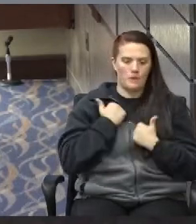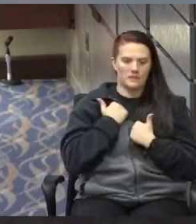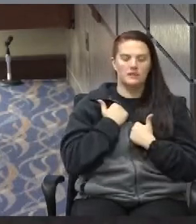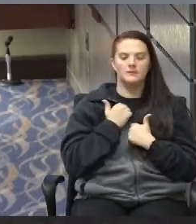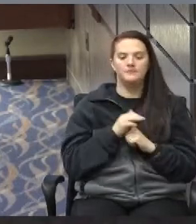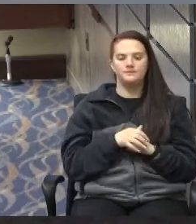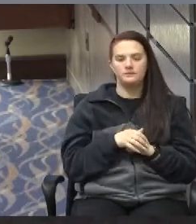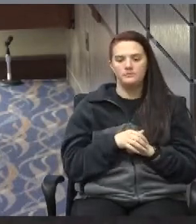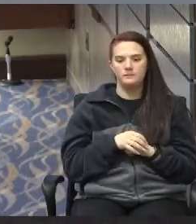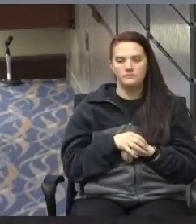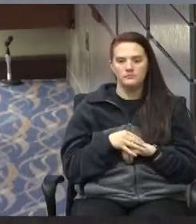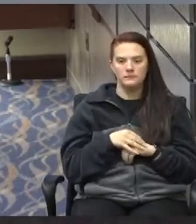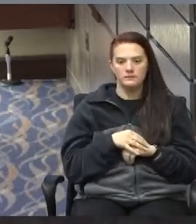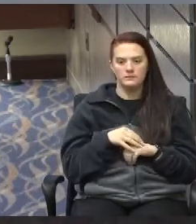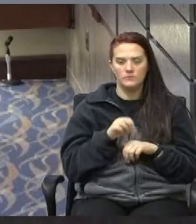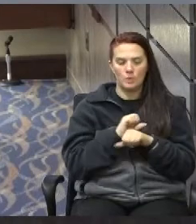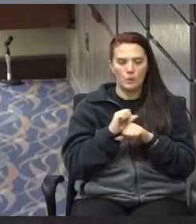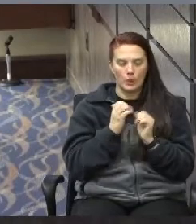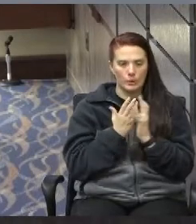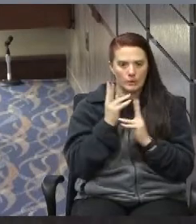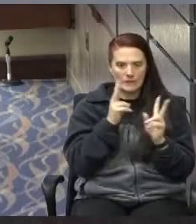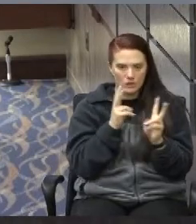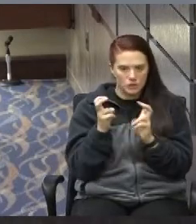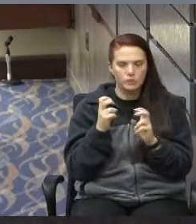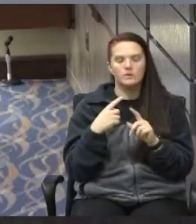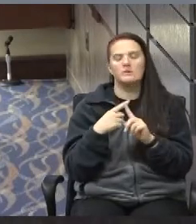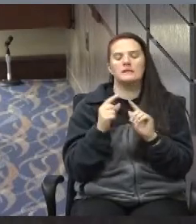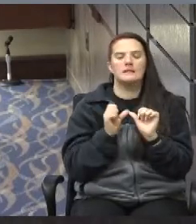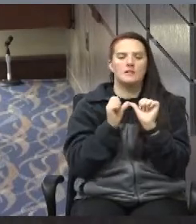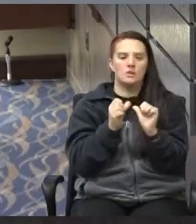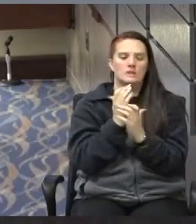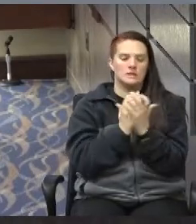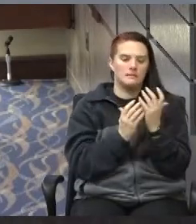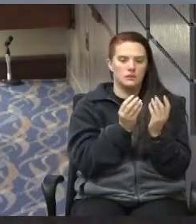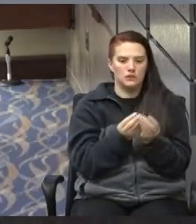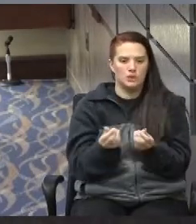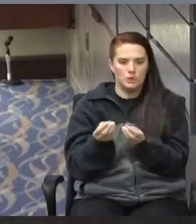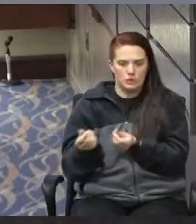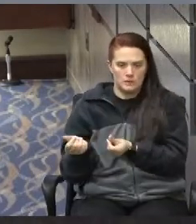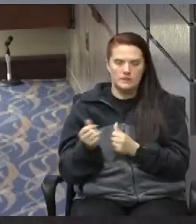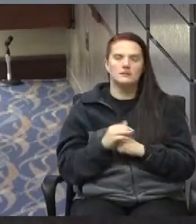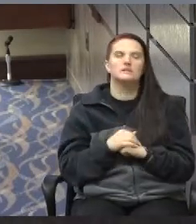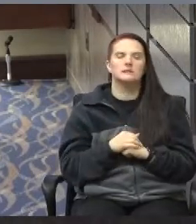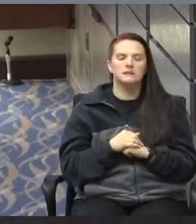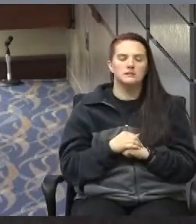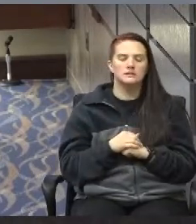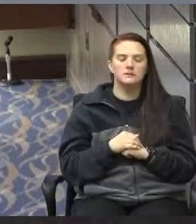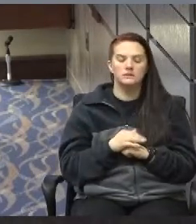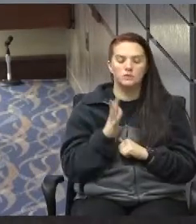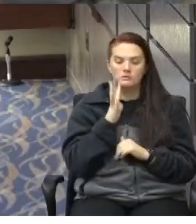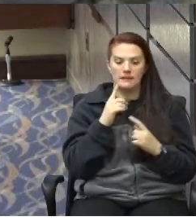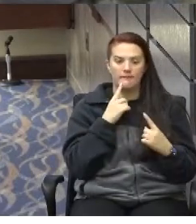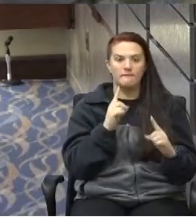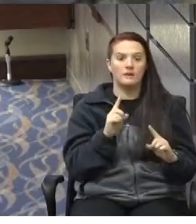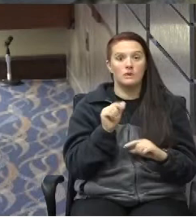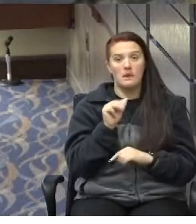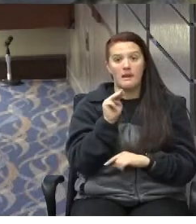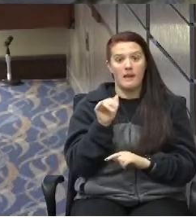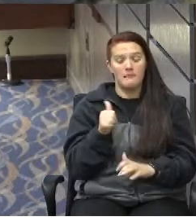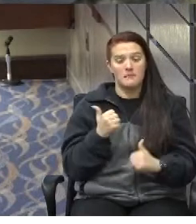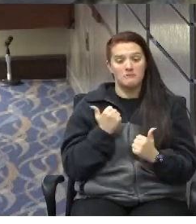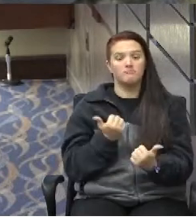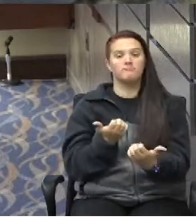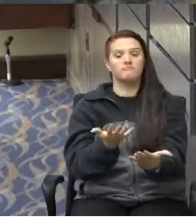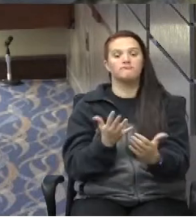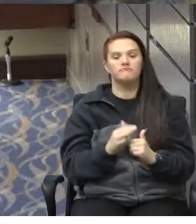issues and work through kind of a continuum of solutions that would be effective. So Amy, why don't you take